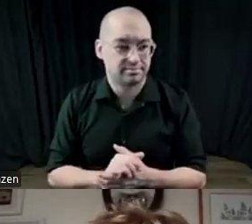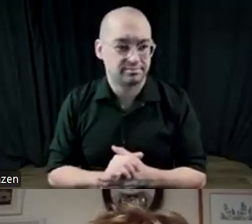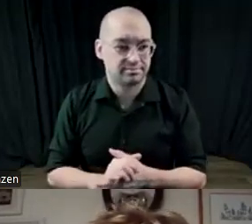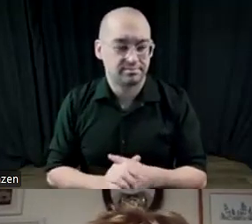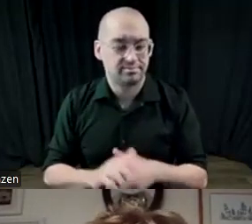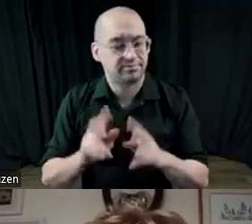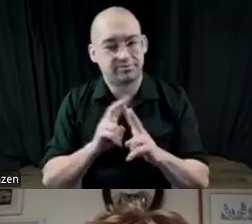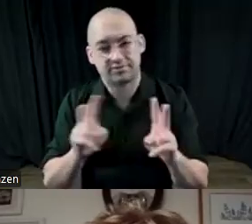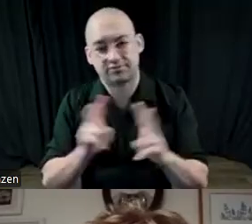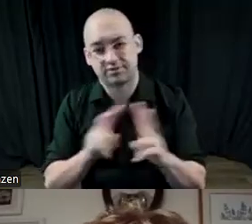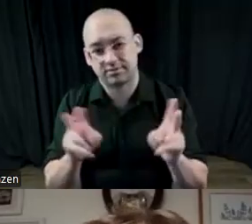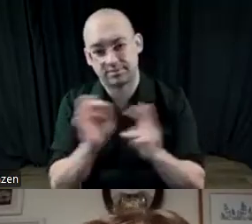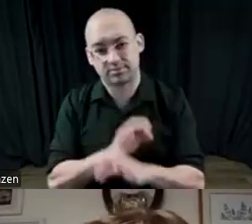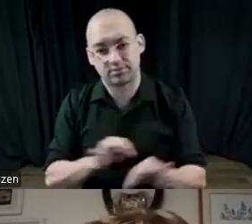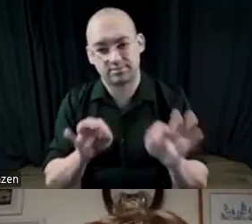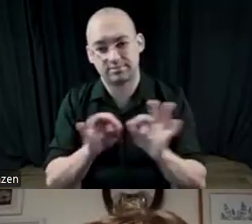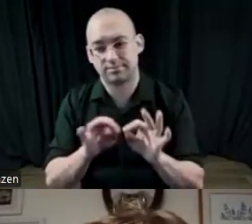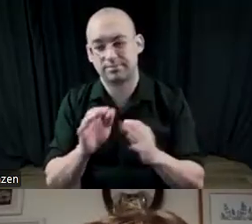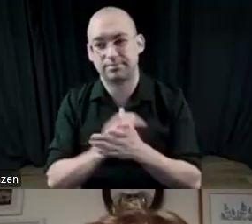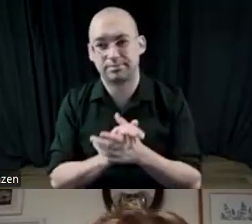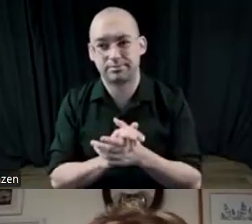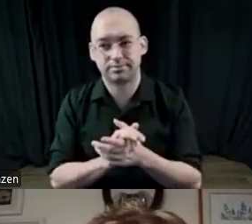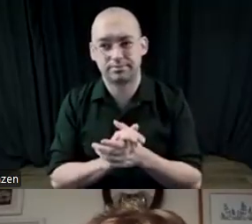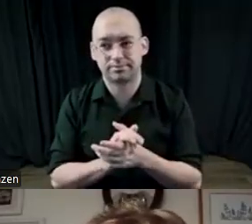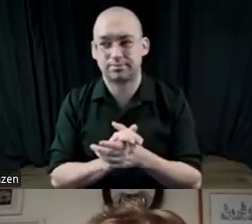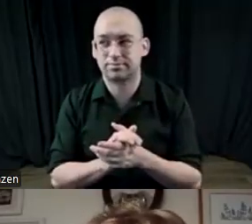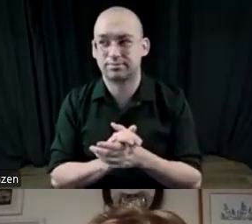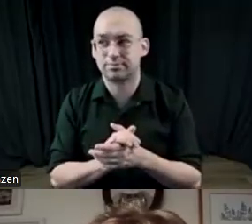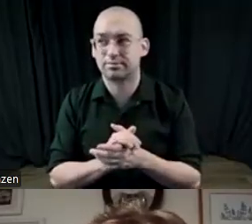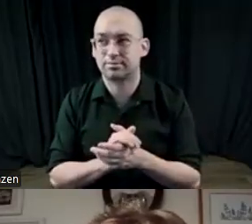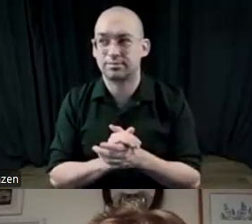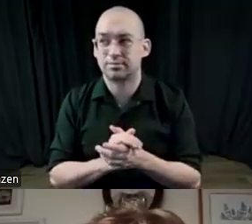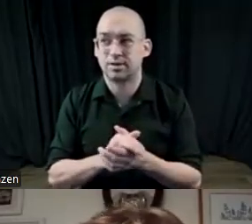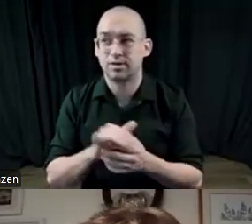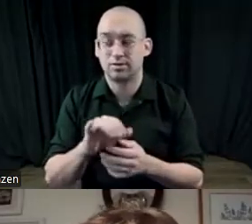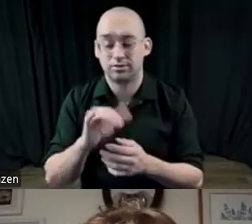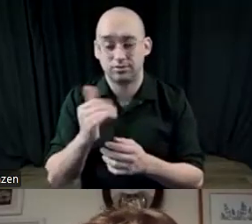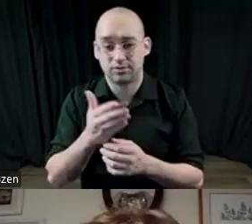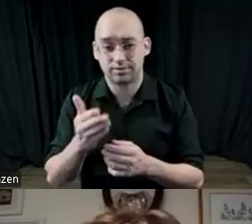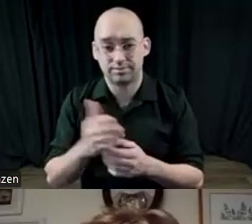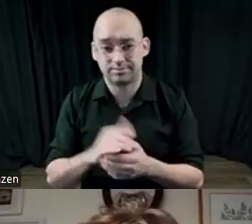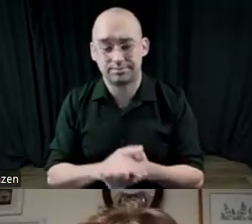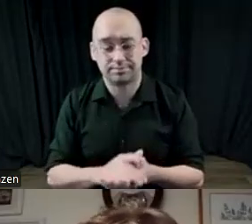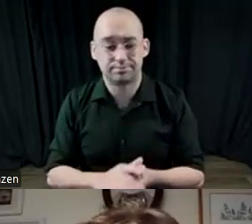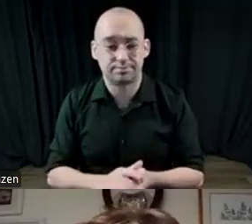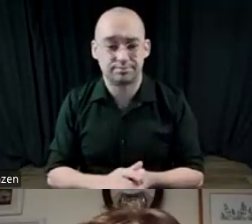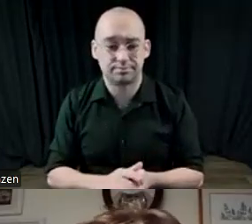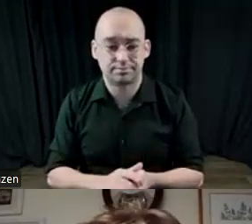important, that one piece. The other part is